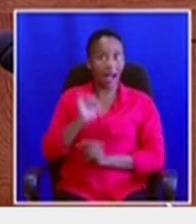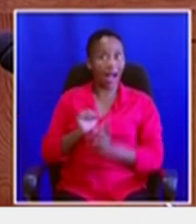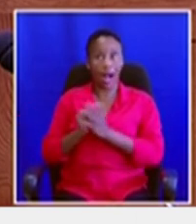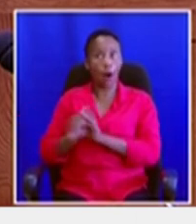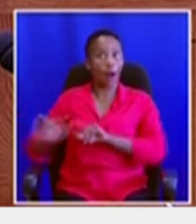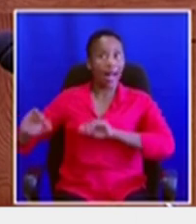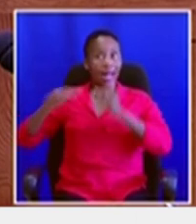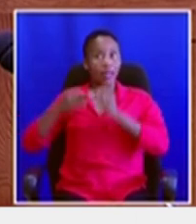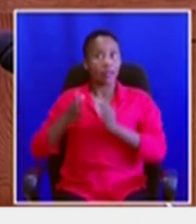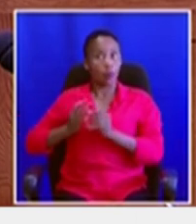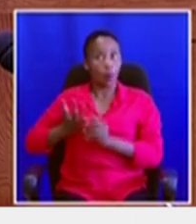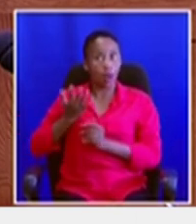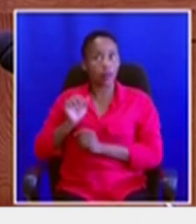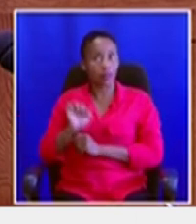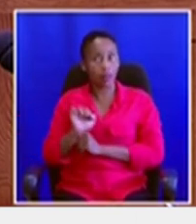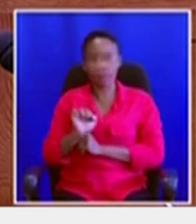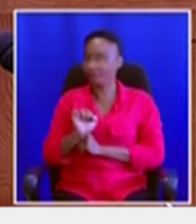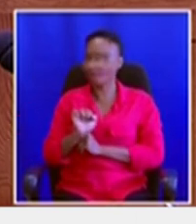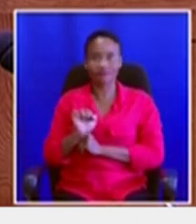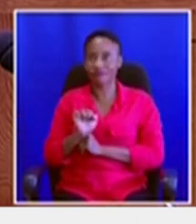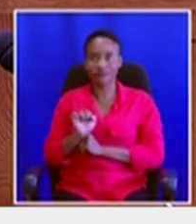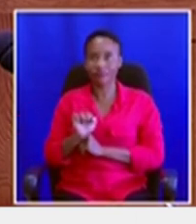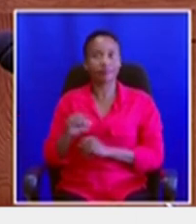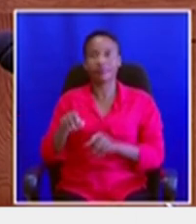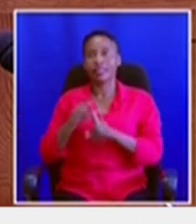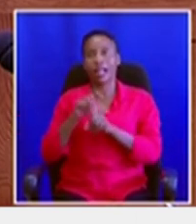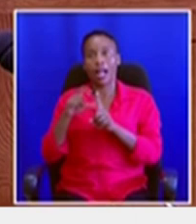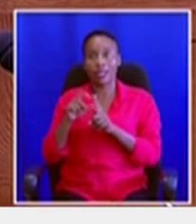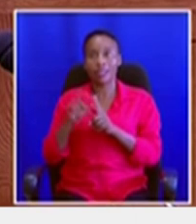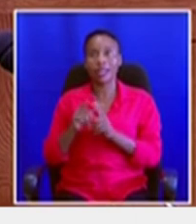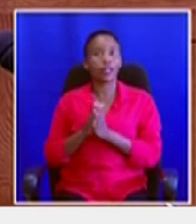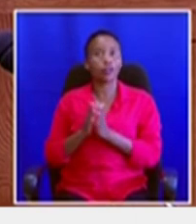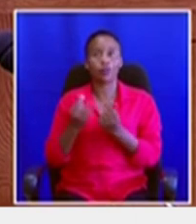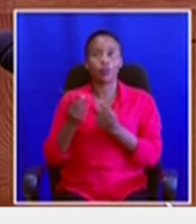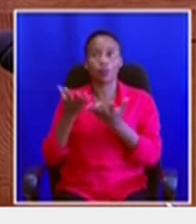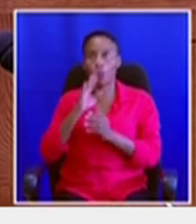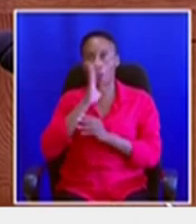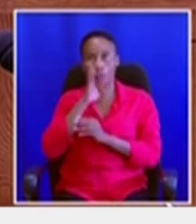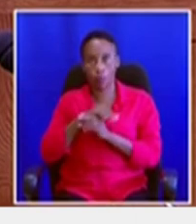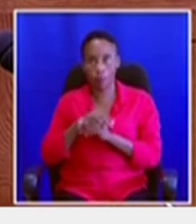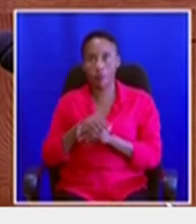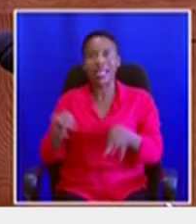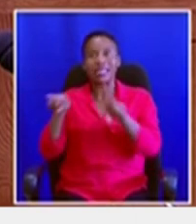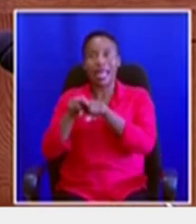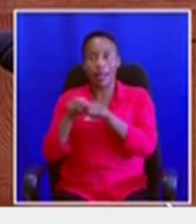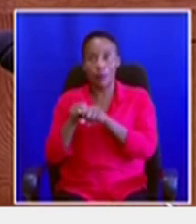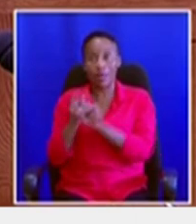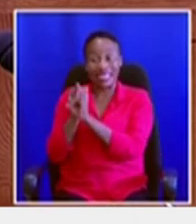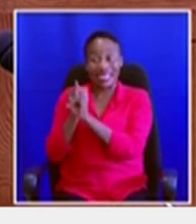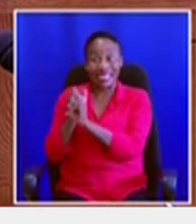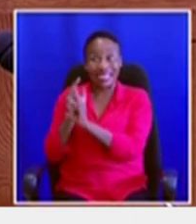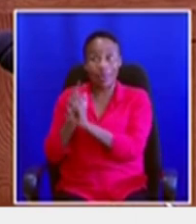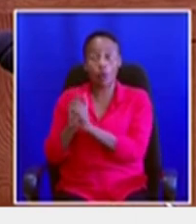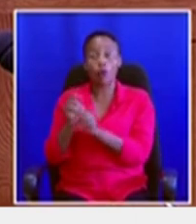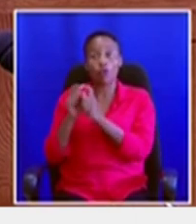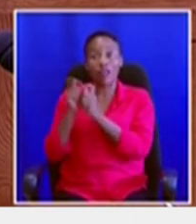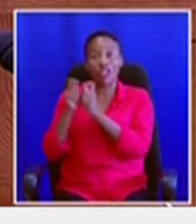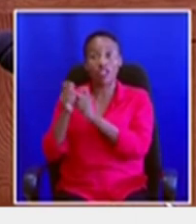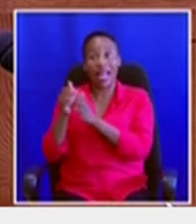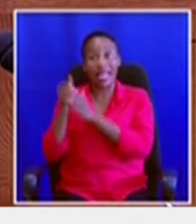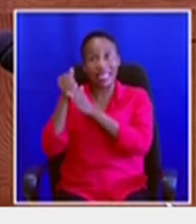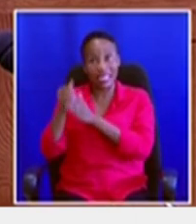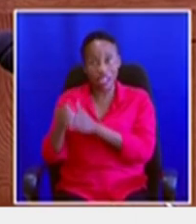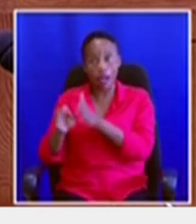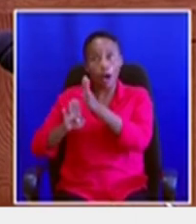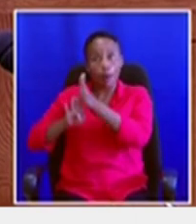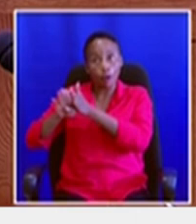abuse of culture. At the same time, the institution of traditional leadership must promote and